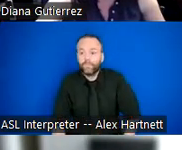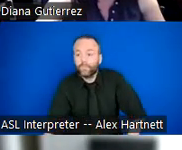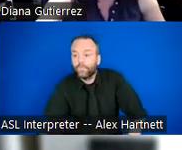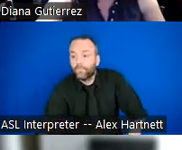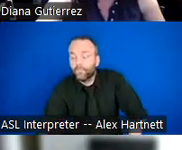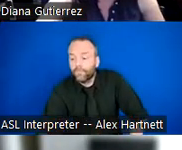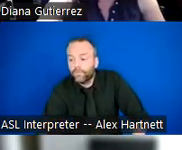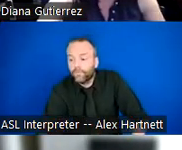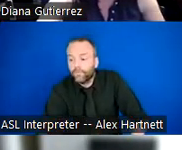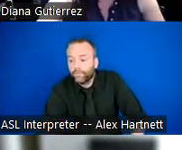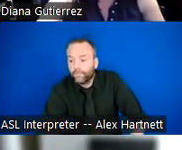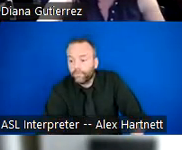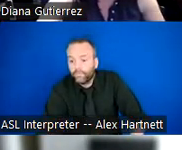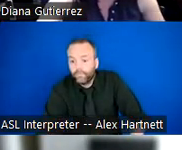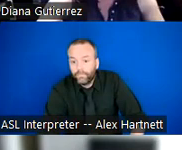Okay.